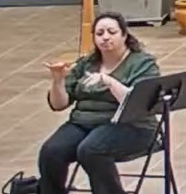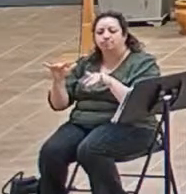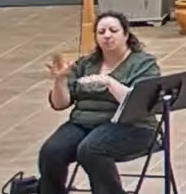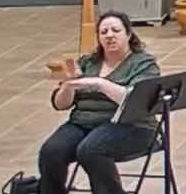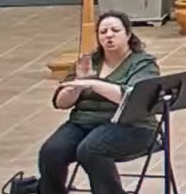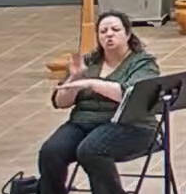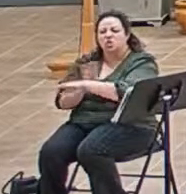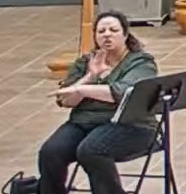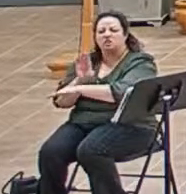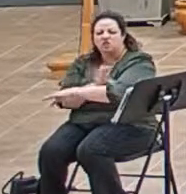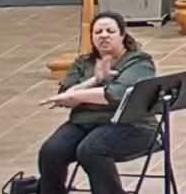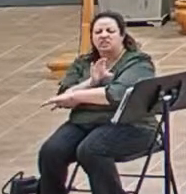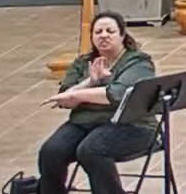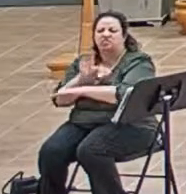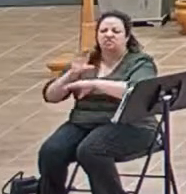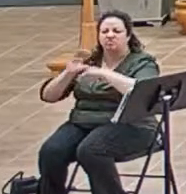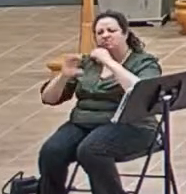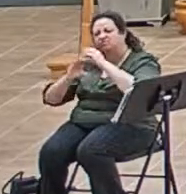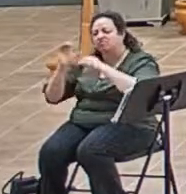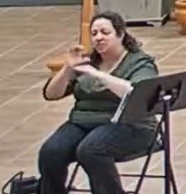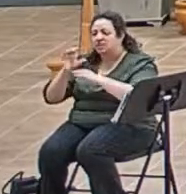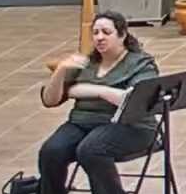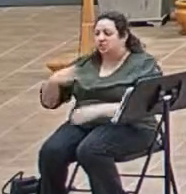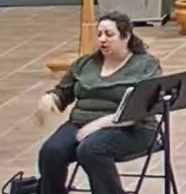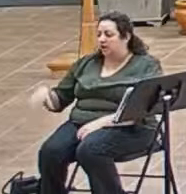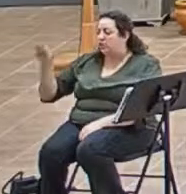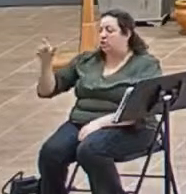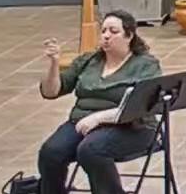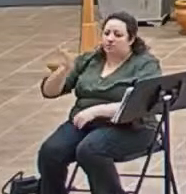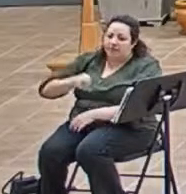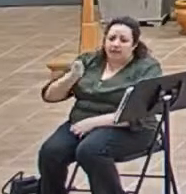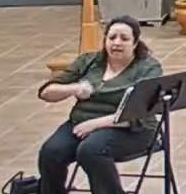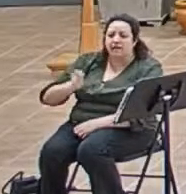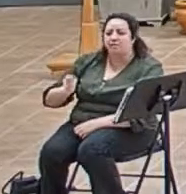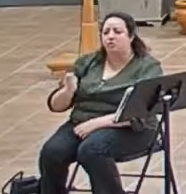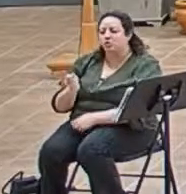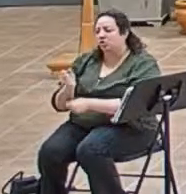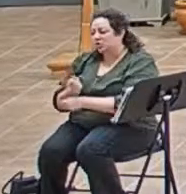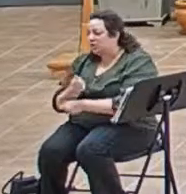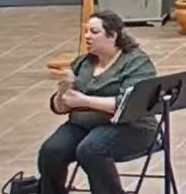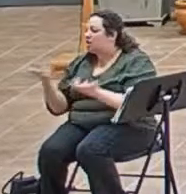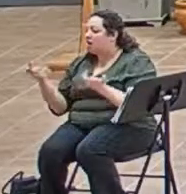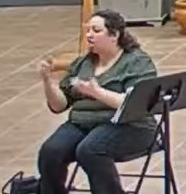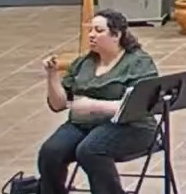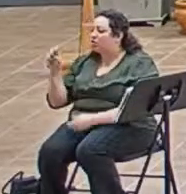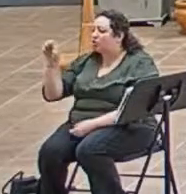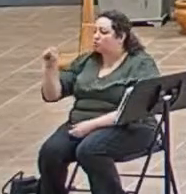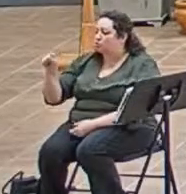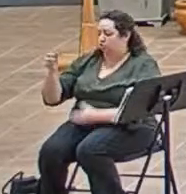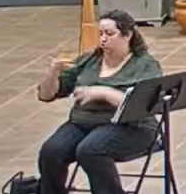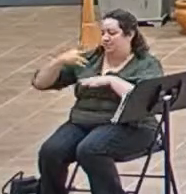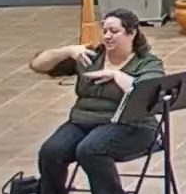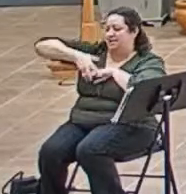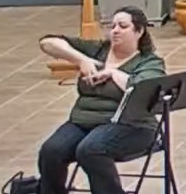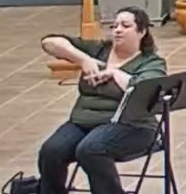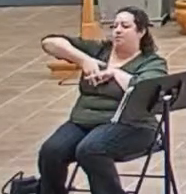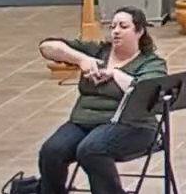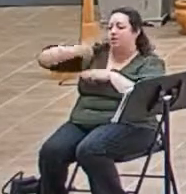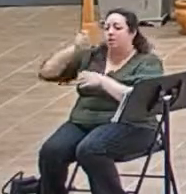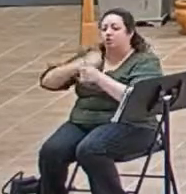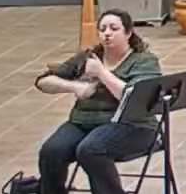hammer and a chisel and all kinds of other tools in my hand. And so it's in my blood. So every home that I've ever lived